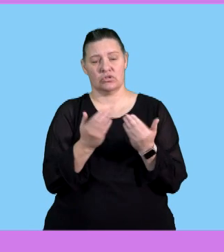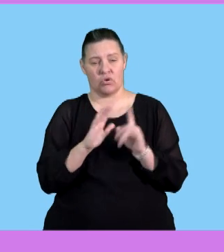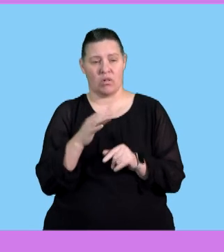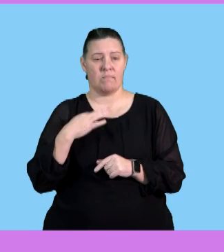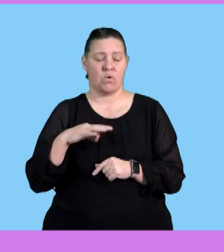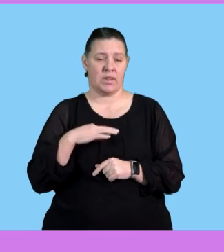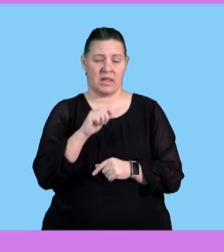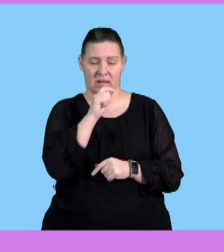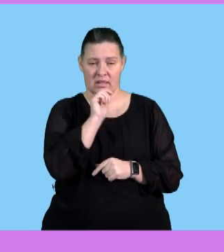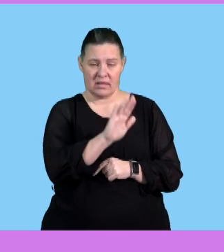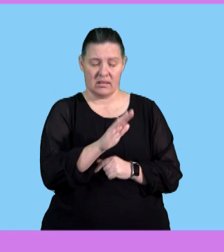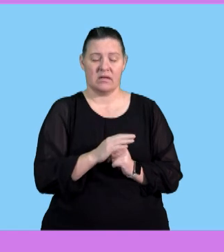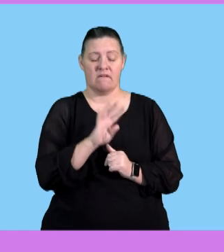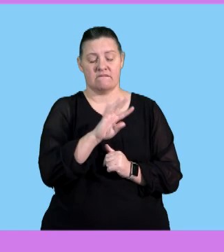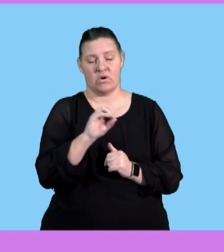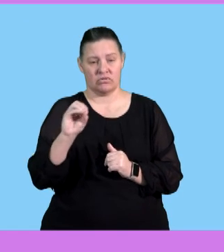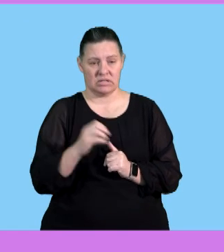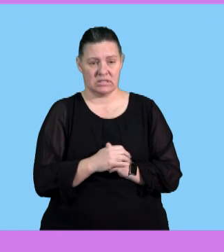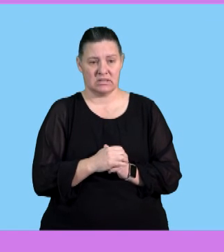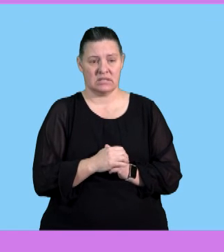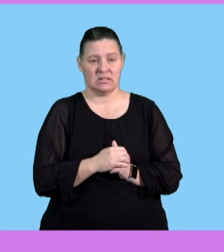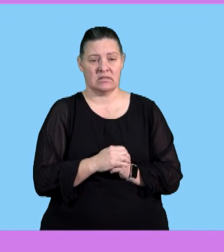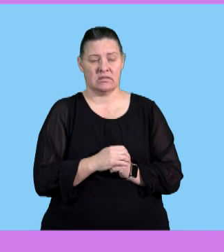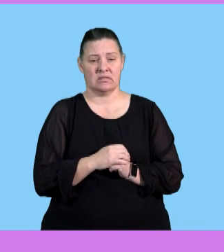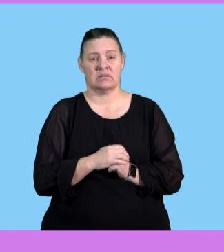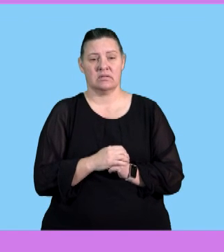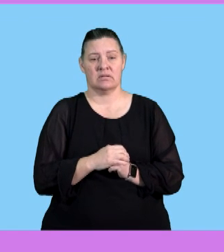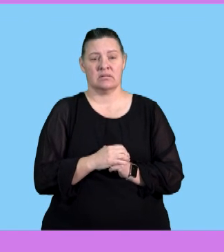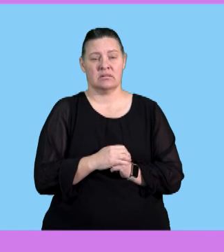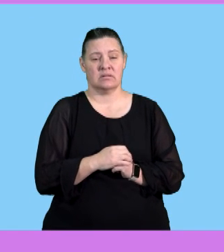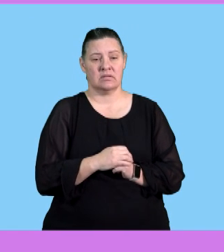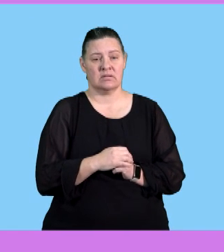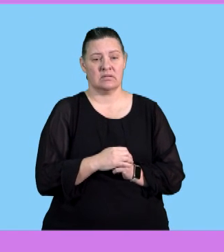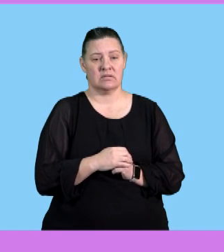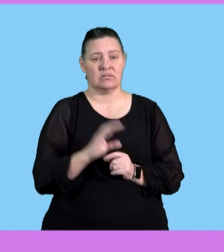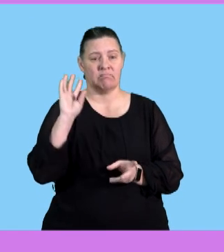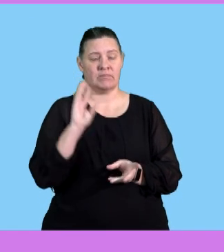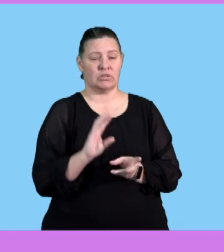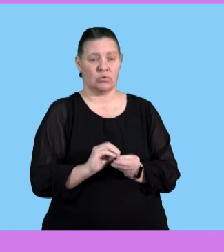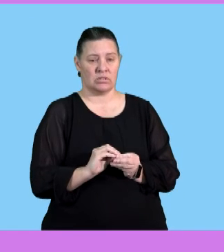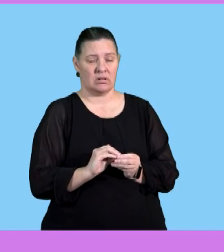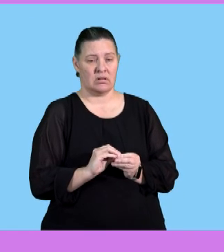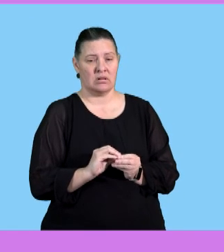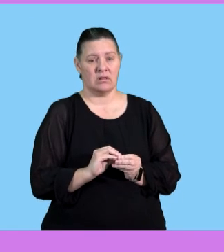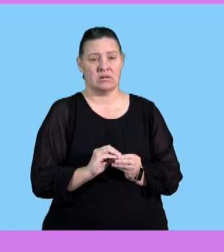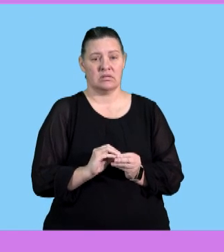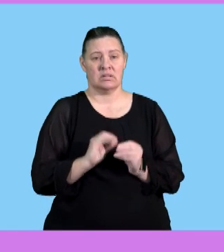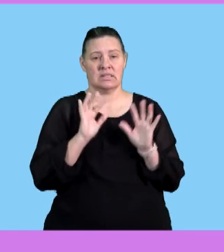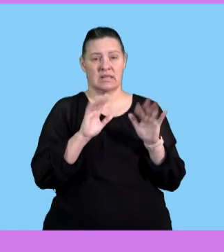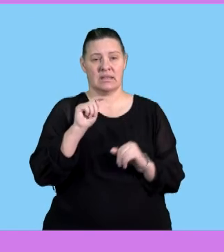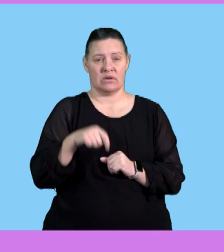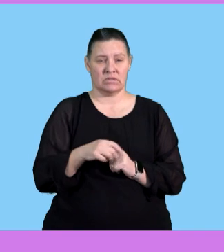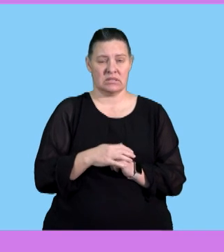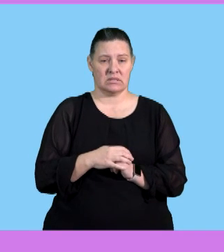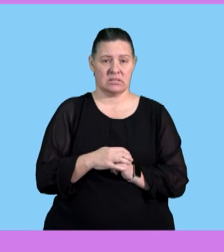1,299 Rand, and the stall at the Girls' Morning is 400 Rand, and that brings us to a